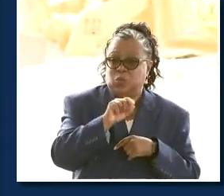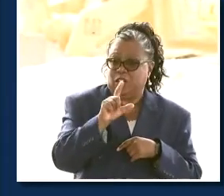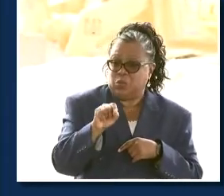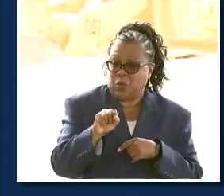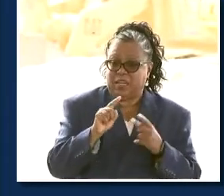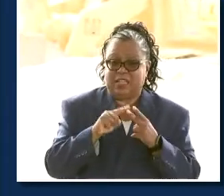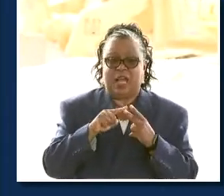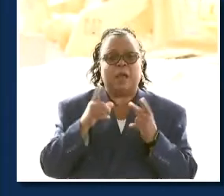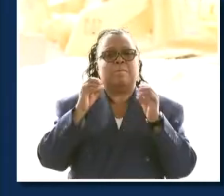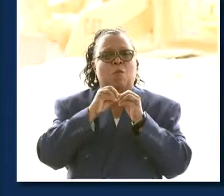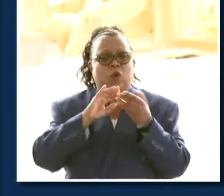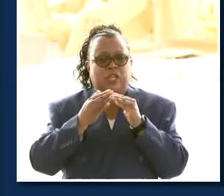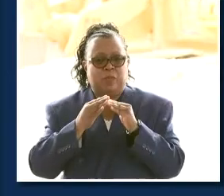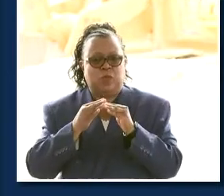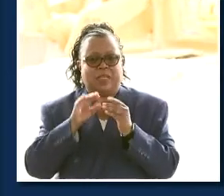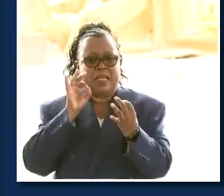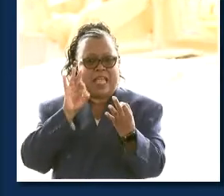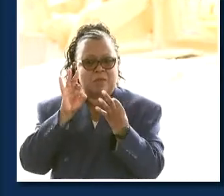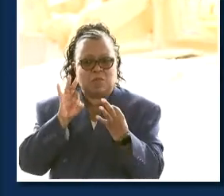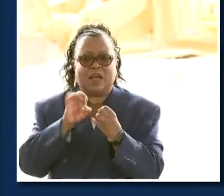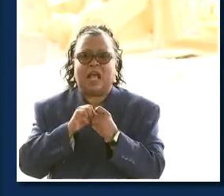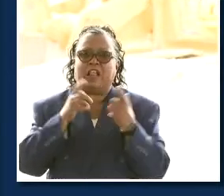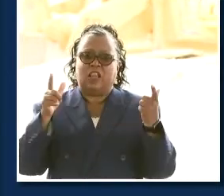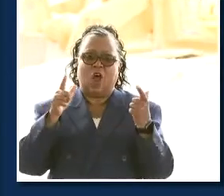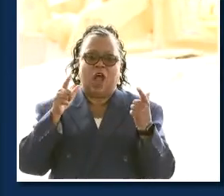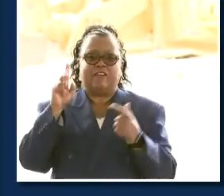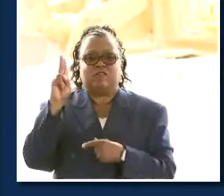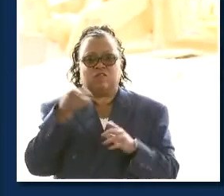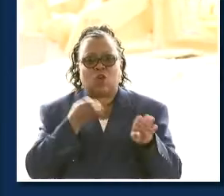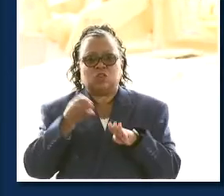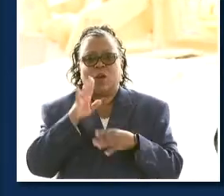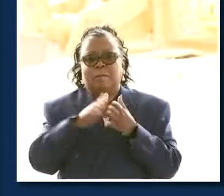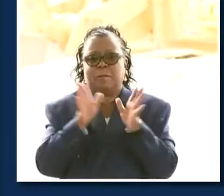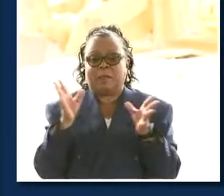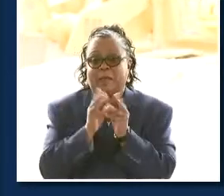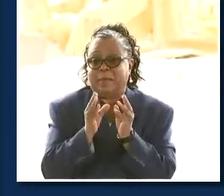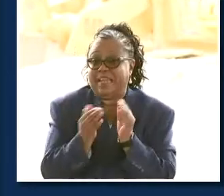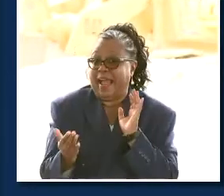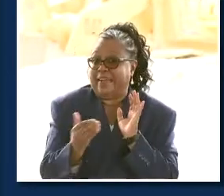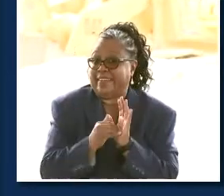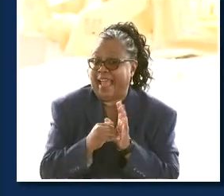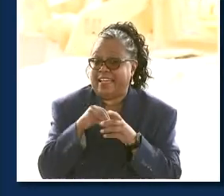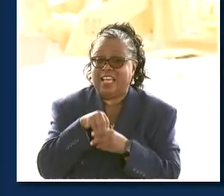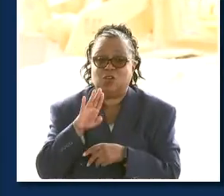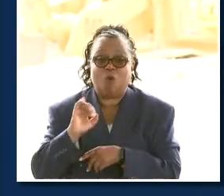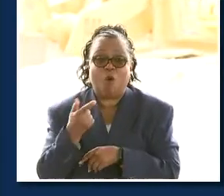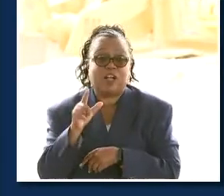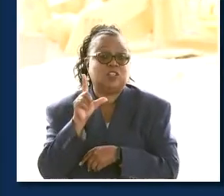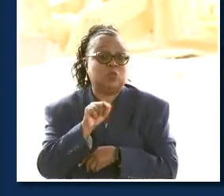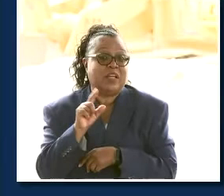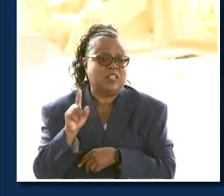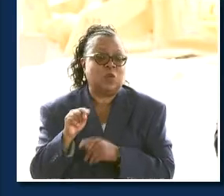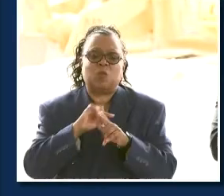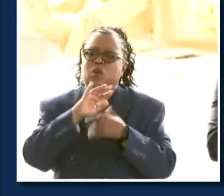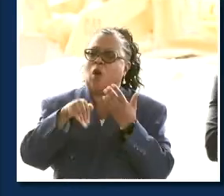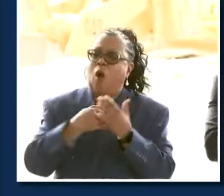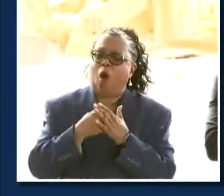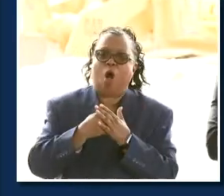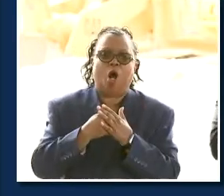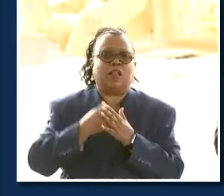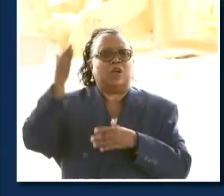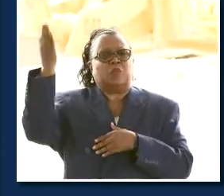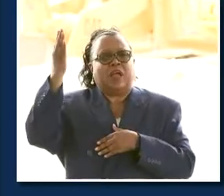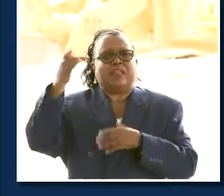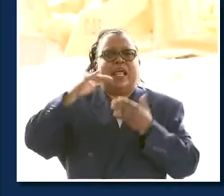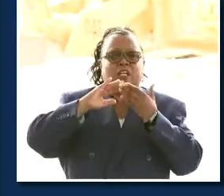2020 for more community input, and a large virtual public meeting again in August 2020, with all